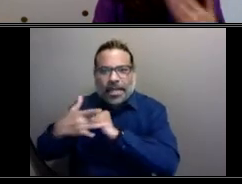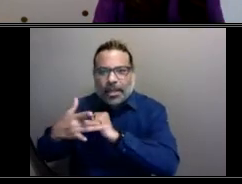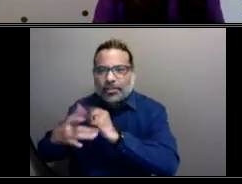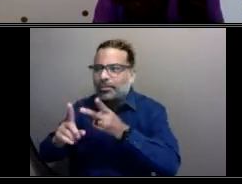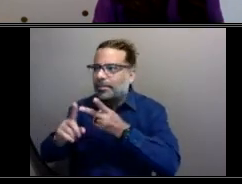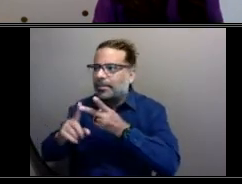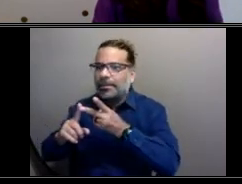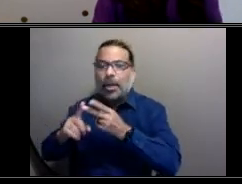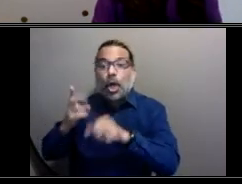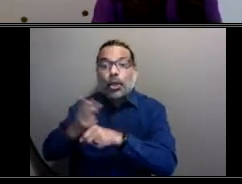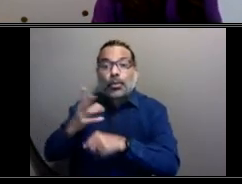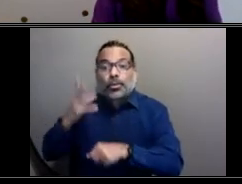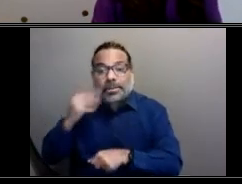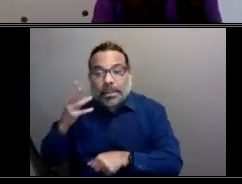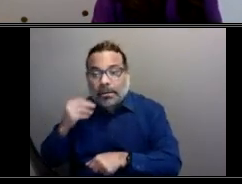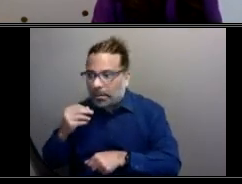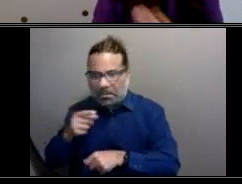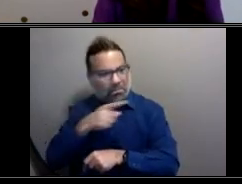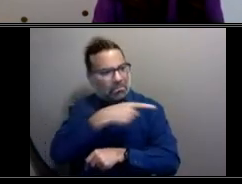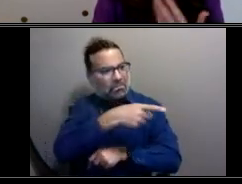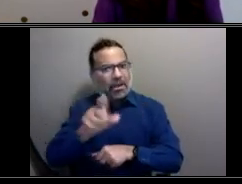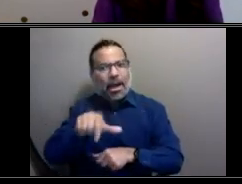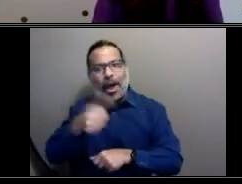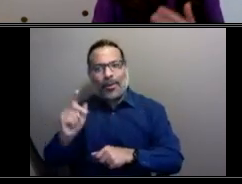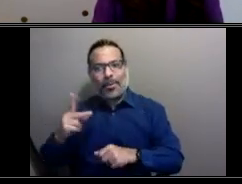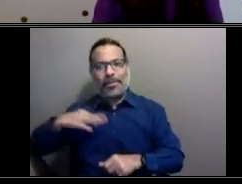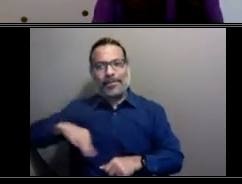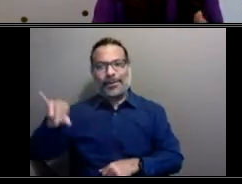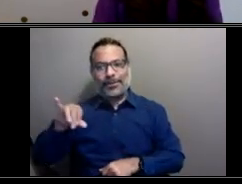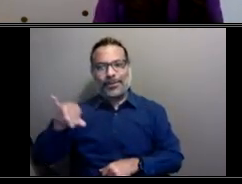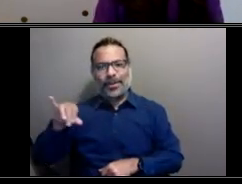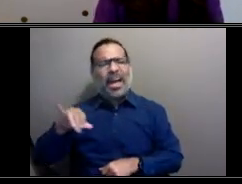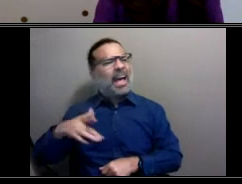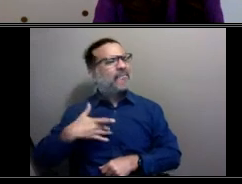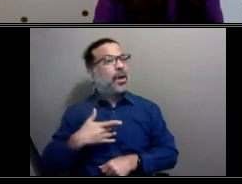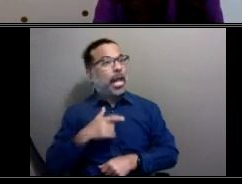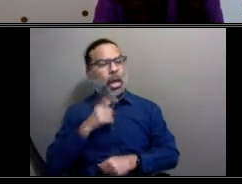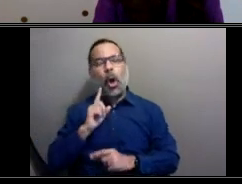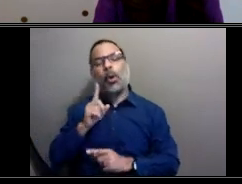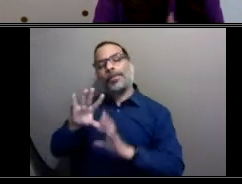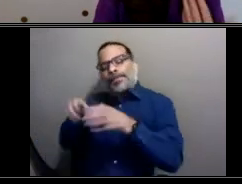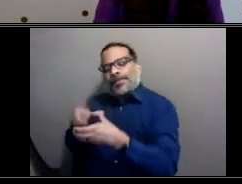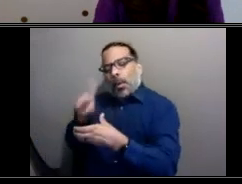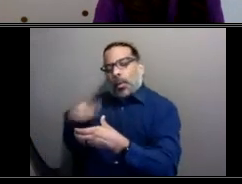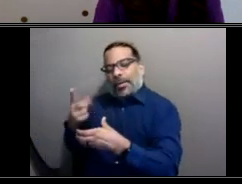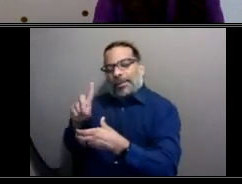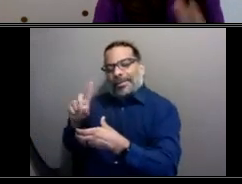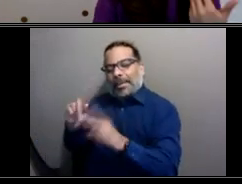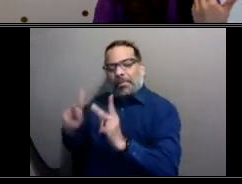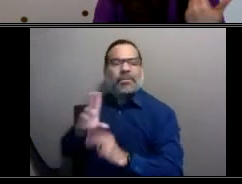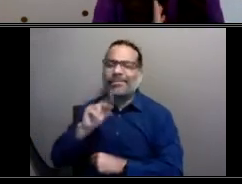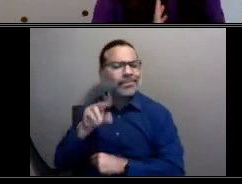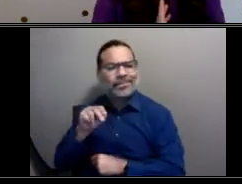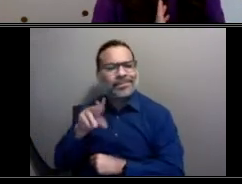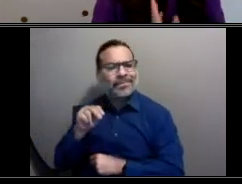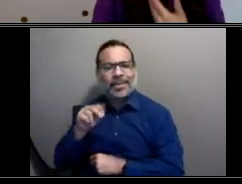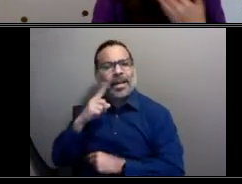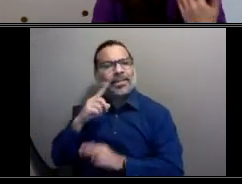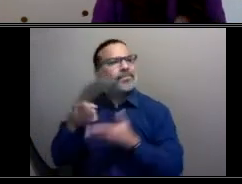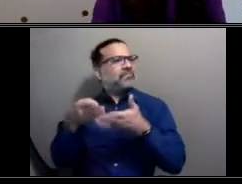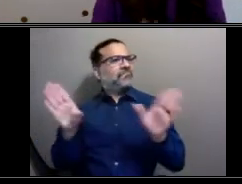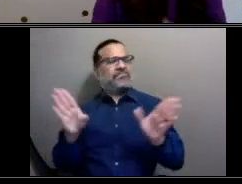improve user experiences. So I don't think we're doing just for a particular subpopulation. I think we're doing something for all of